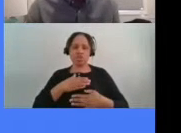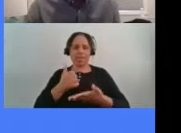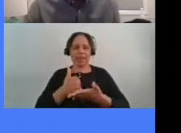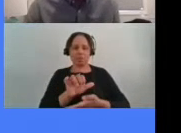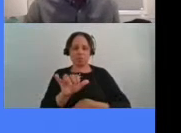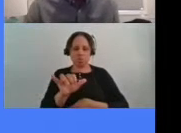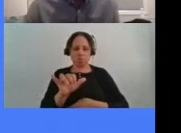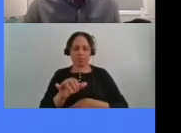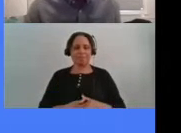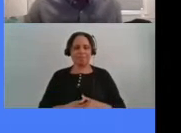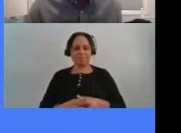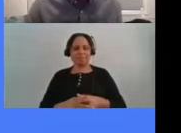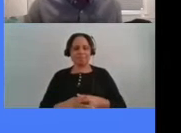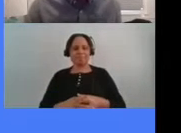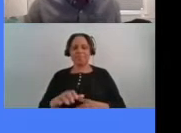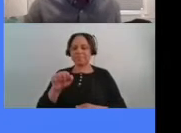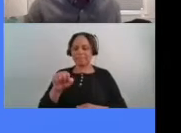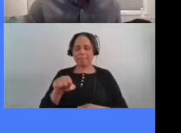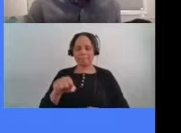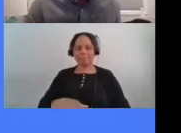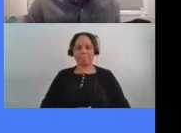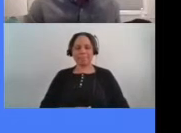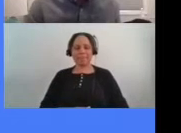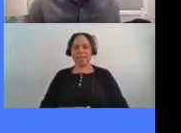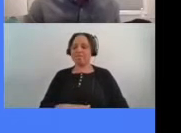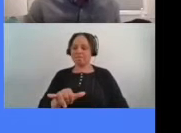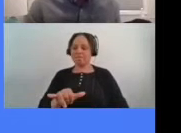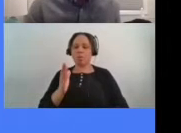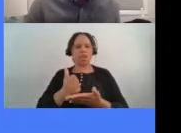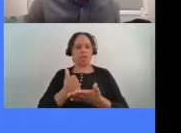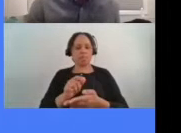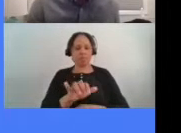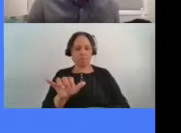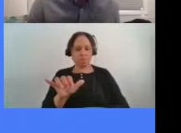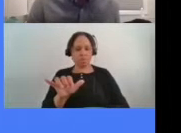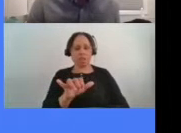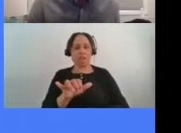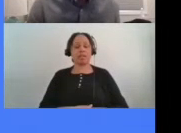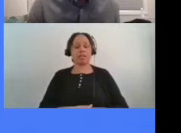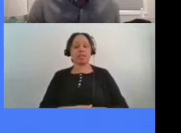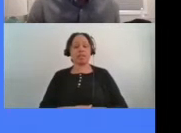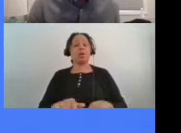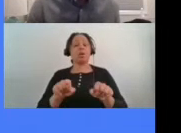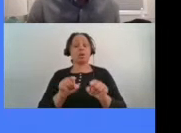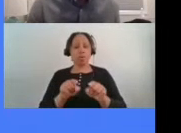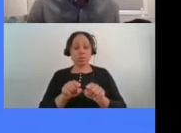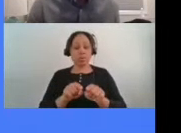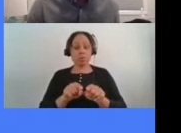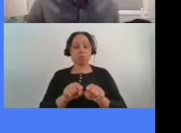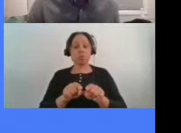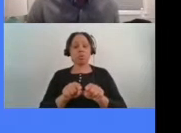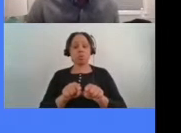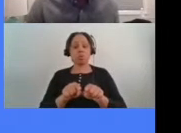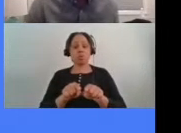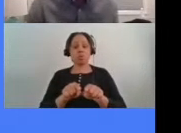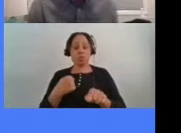Instagram account. Yeah, absolutely. So that'll help as well. So we do also want to share